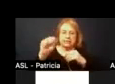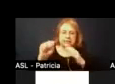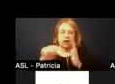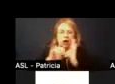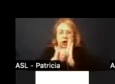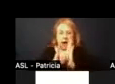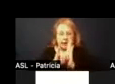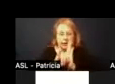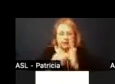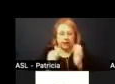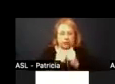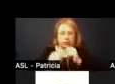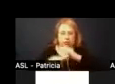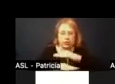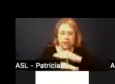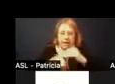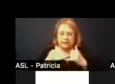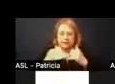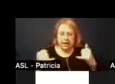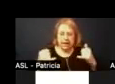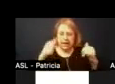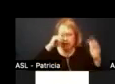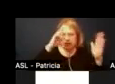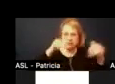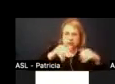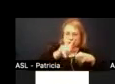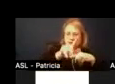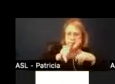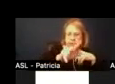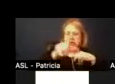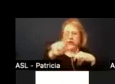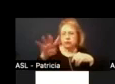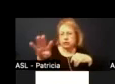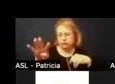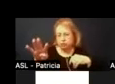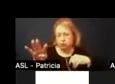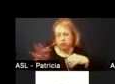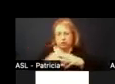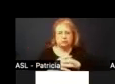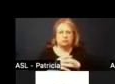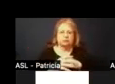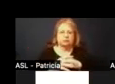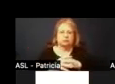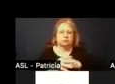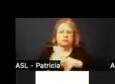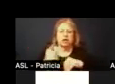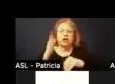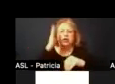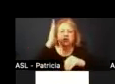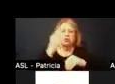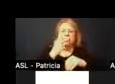with the baseline and the expected 23-24 outcome and kind of uh in the middle of that you will see